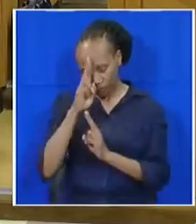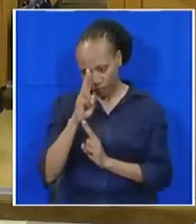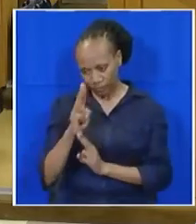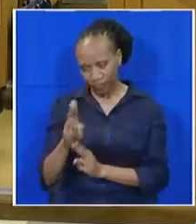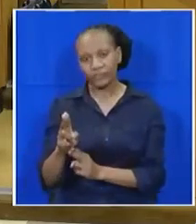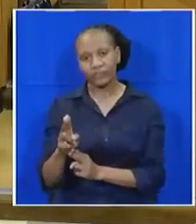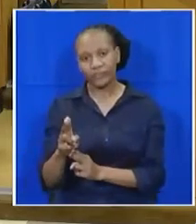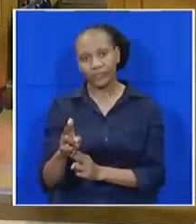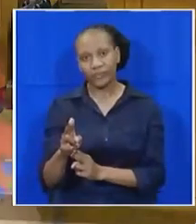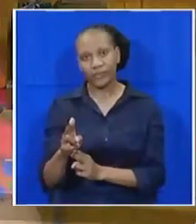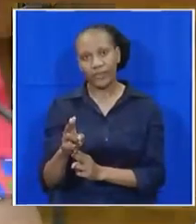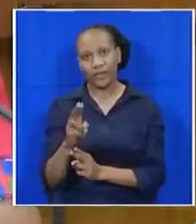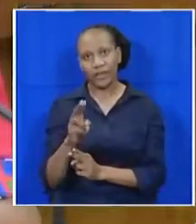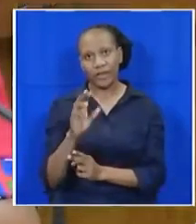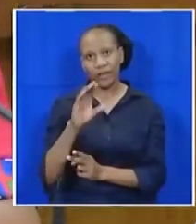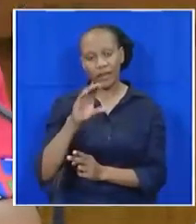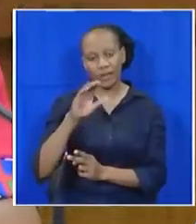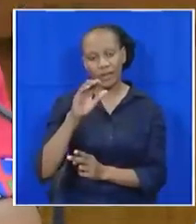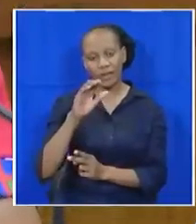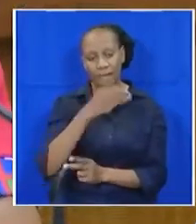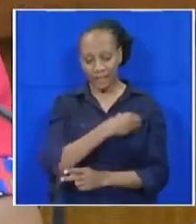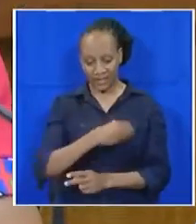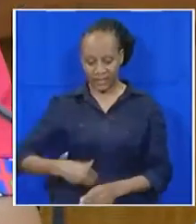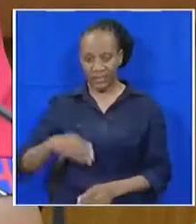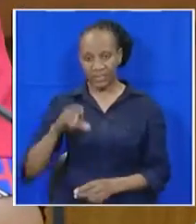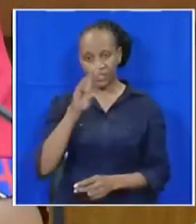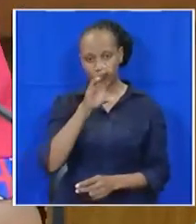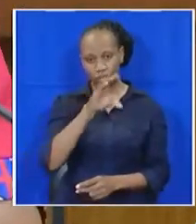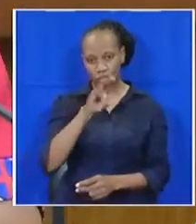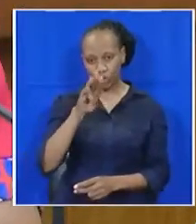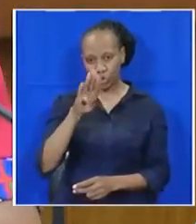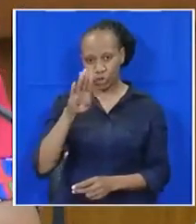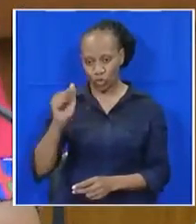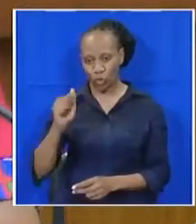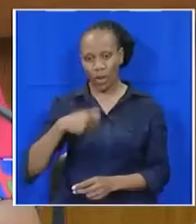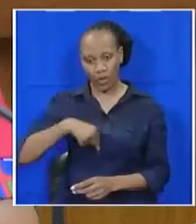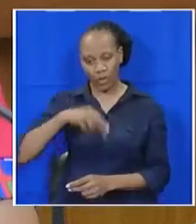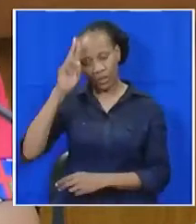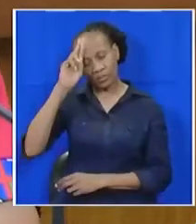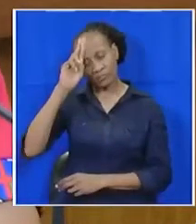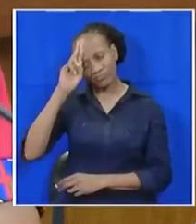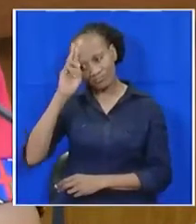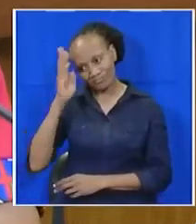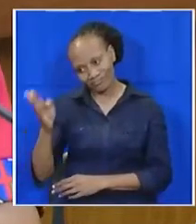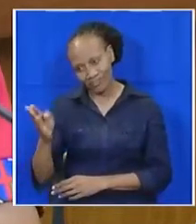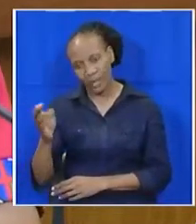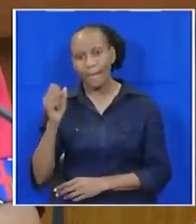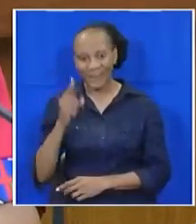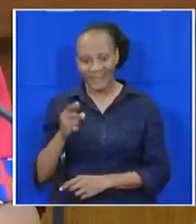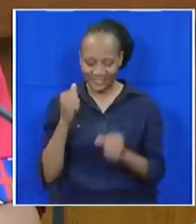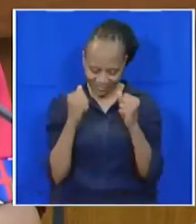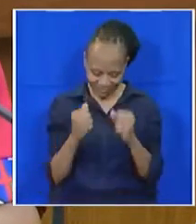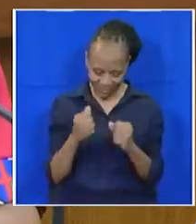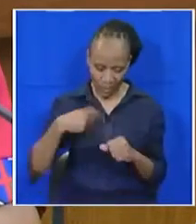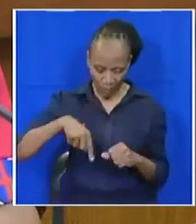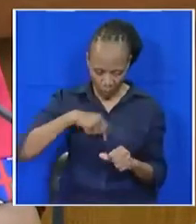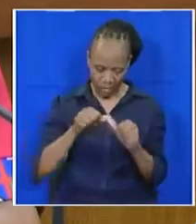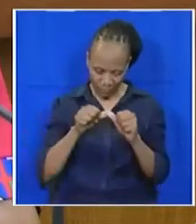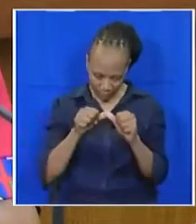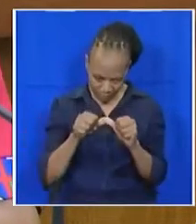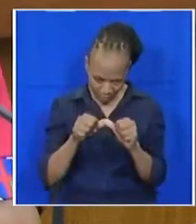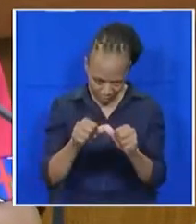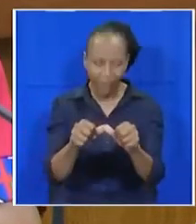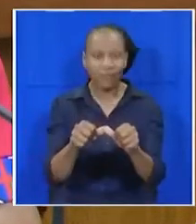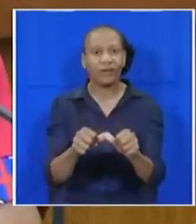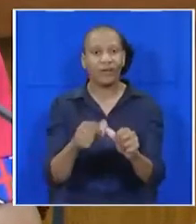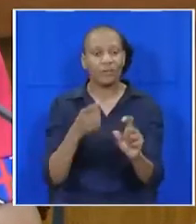Castro, the President of Cuba, we are still saying to him, we are still going to continue with the spear